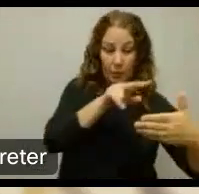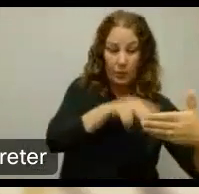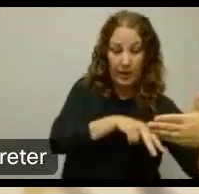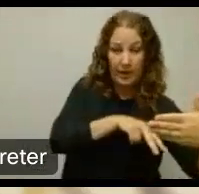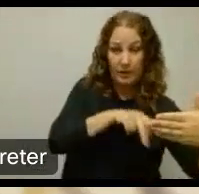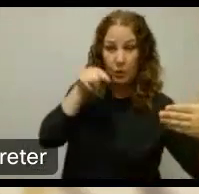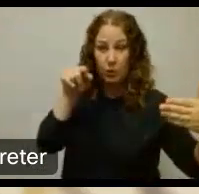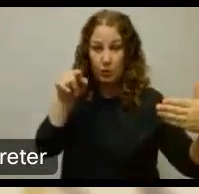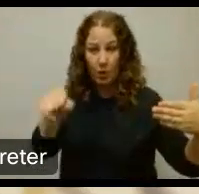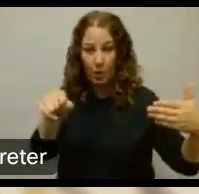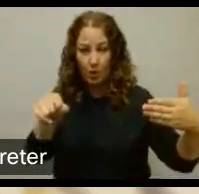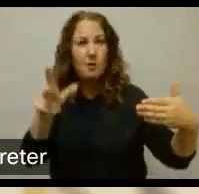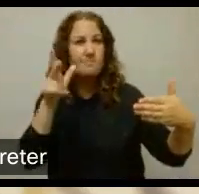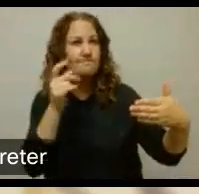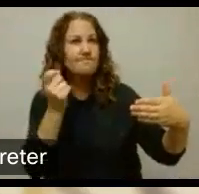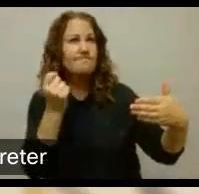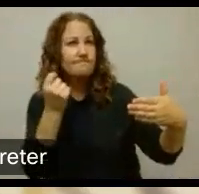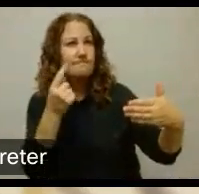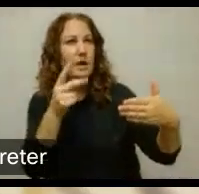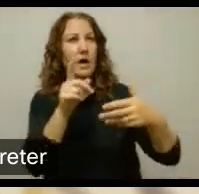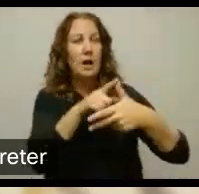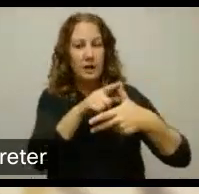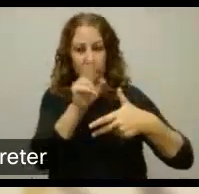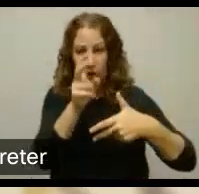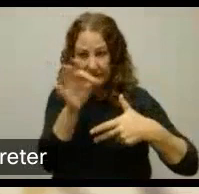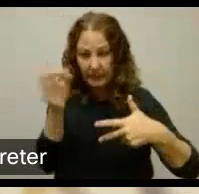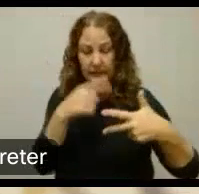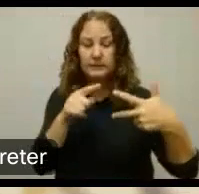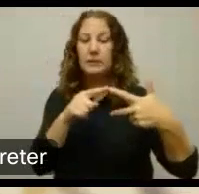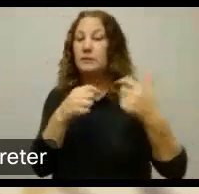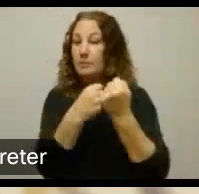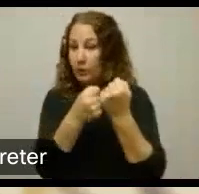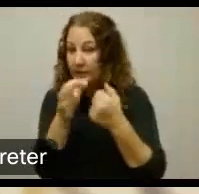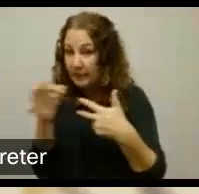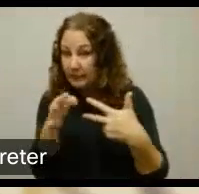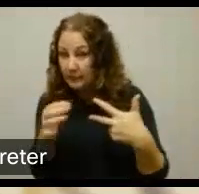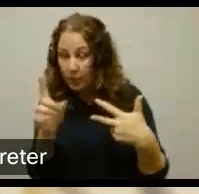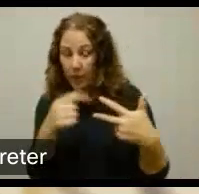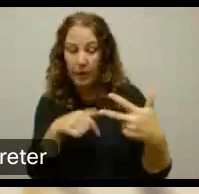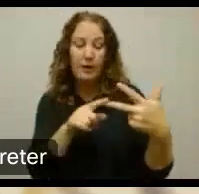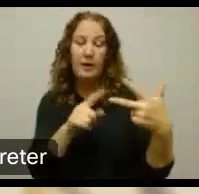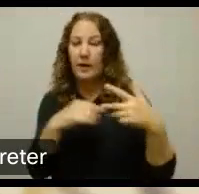listen for the topic sentence, the supporting sentences, and the concluding sentence.